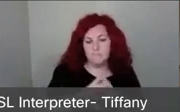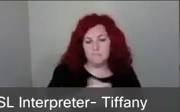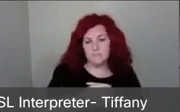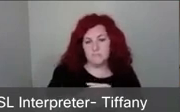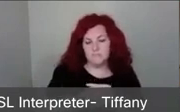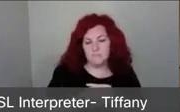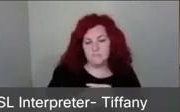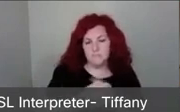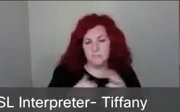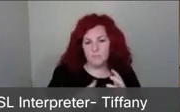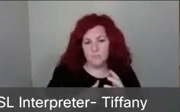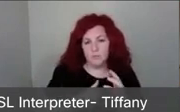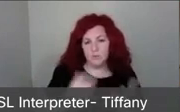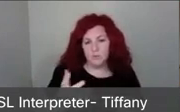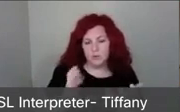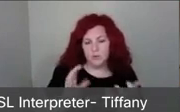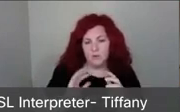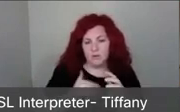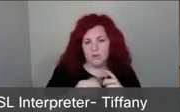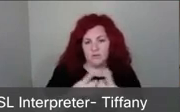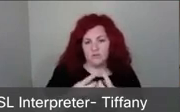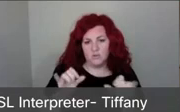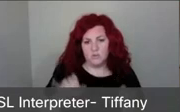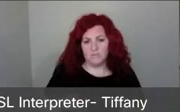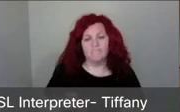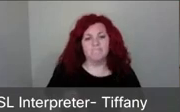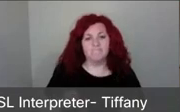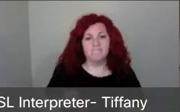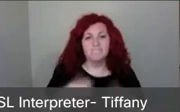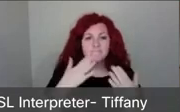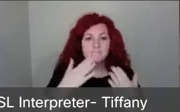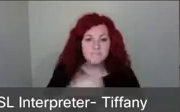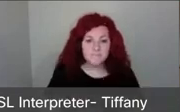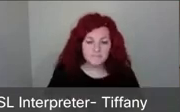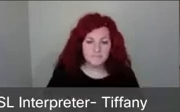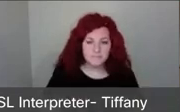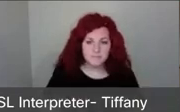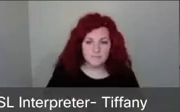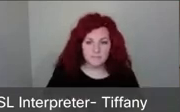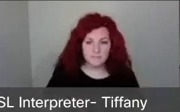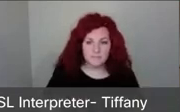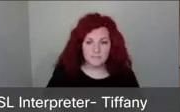we want our district to stay the same. Thank you.